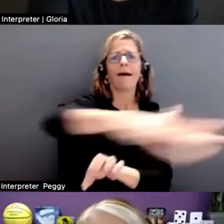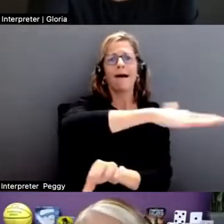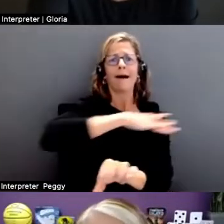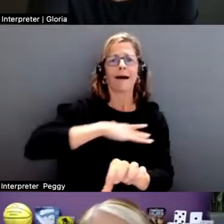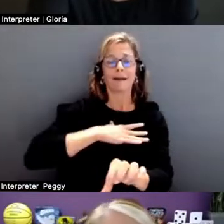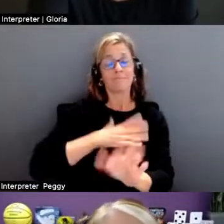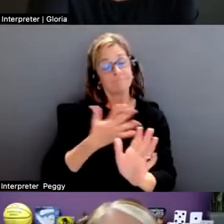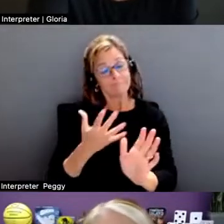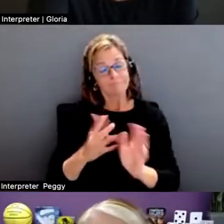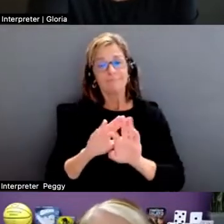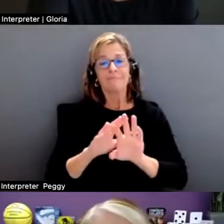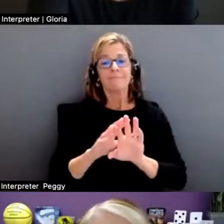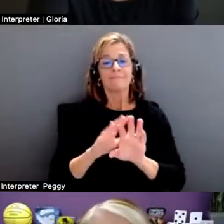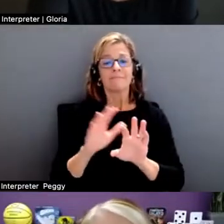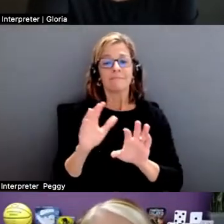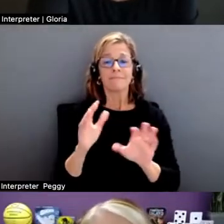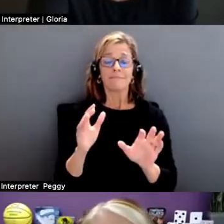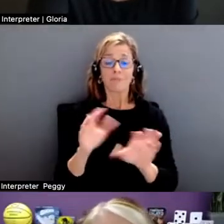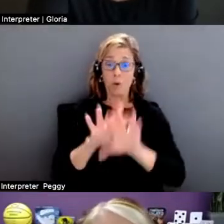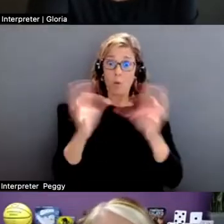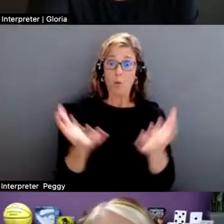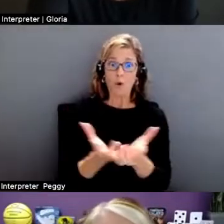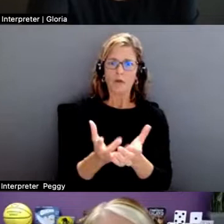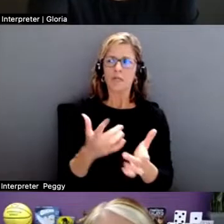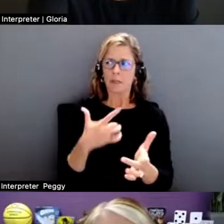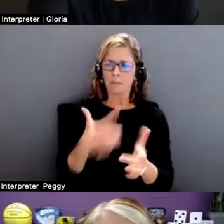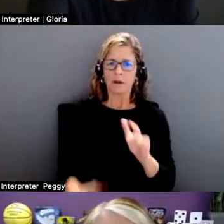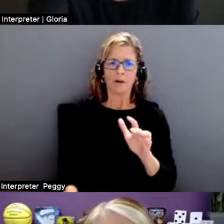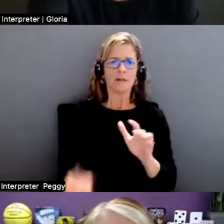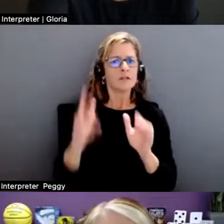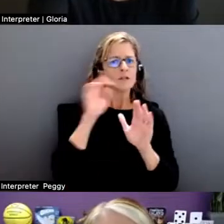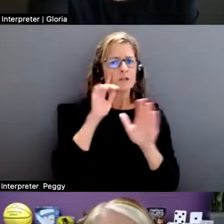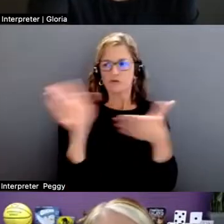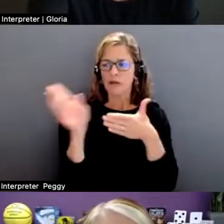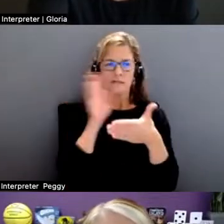an increasingly distracting world around us.